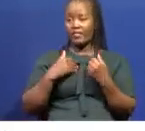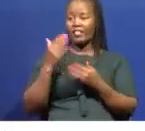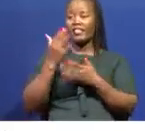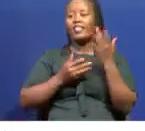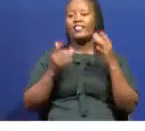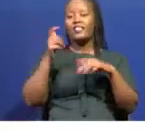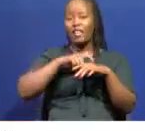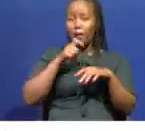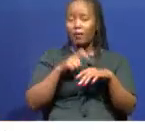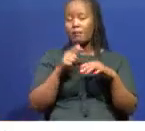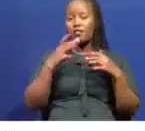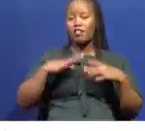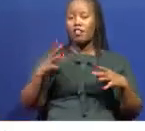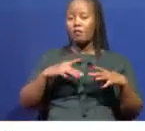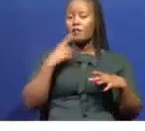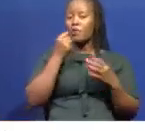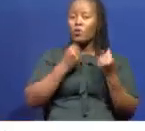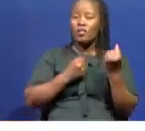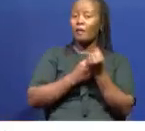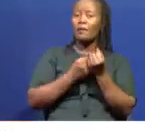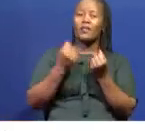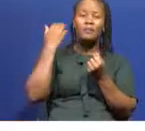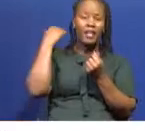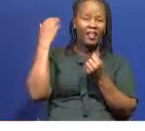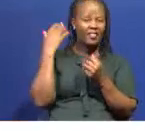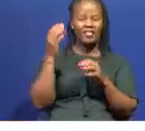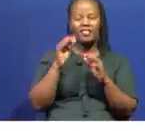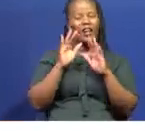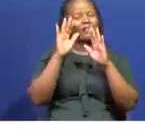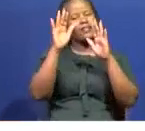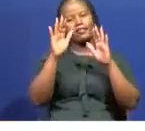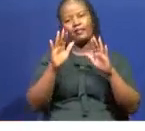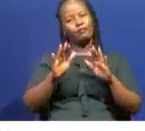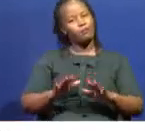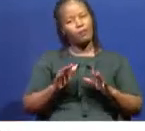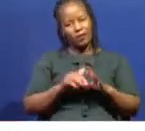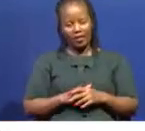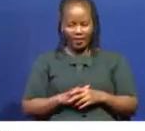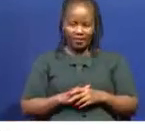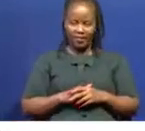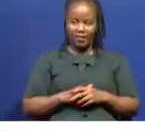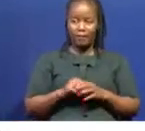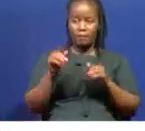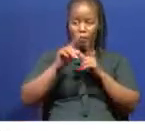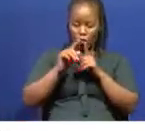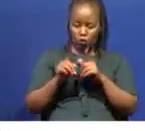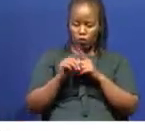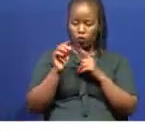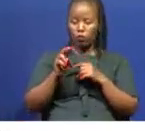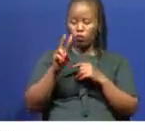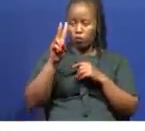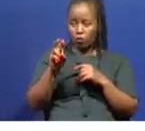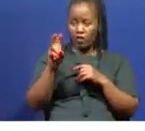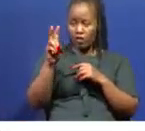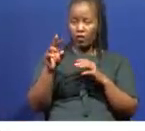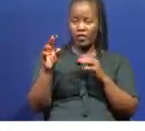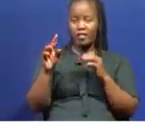really do a good job for us to be able to achieve these things. Yes. And definitely 2025,